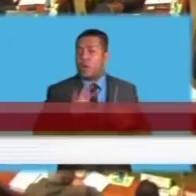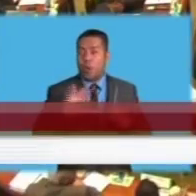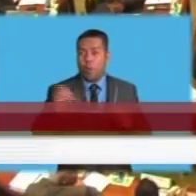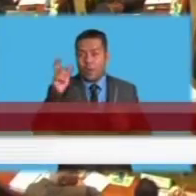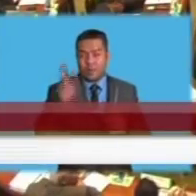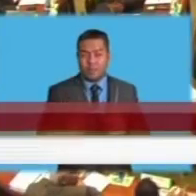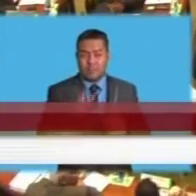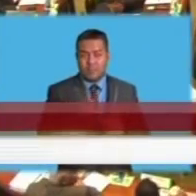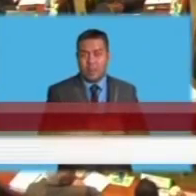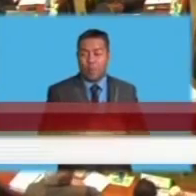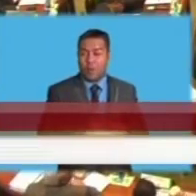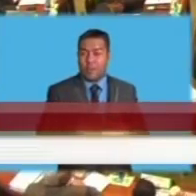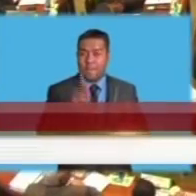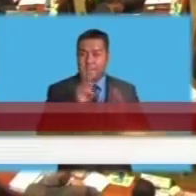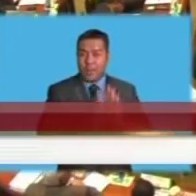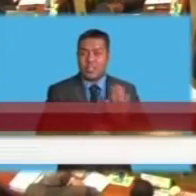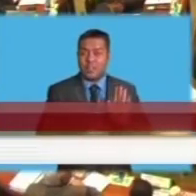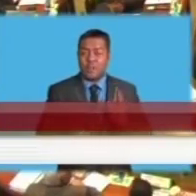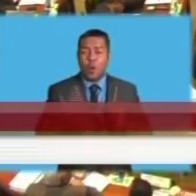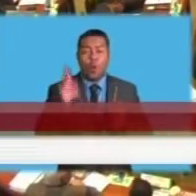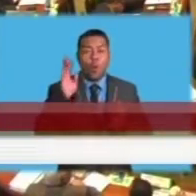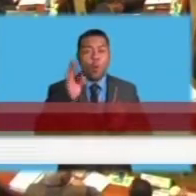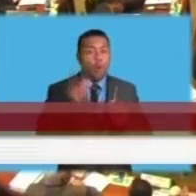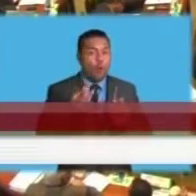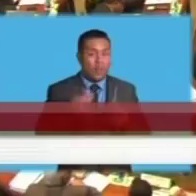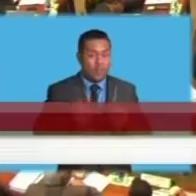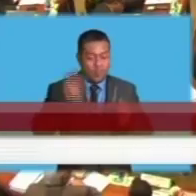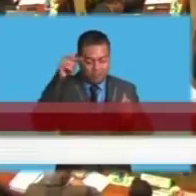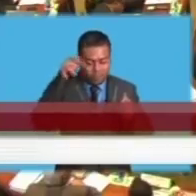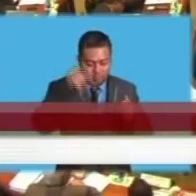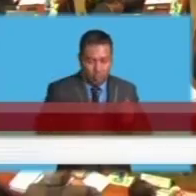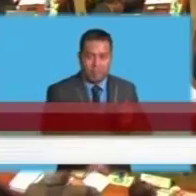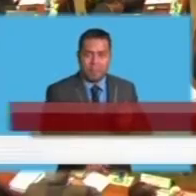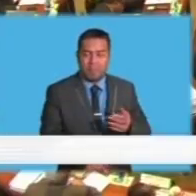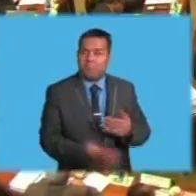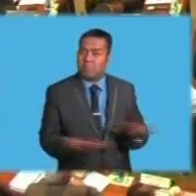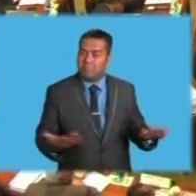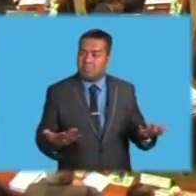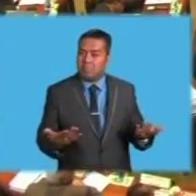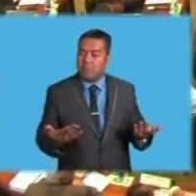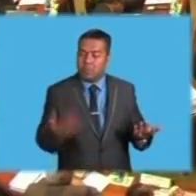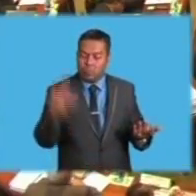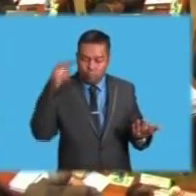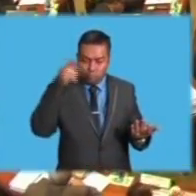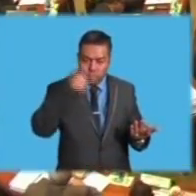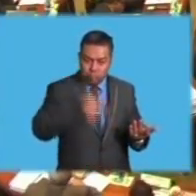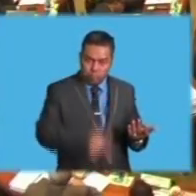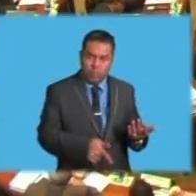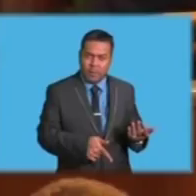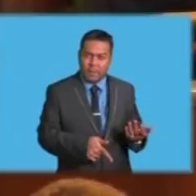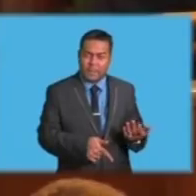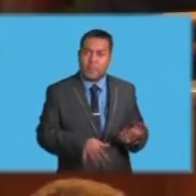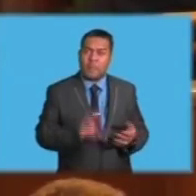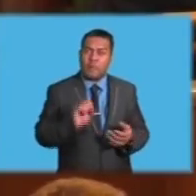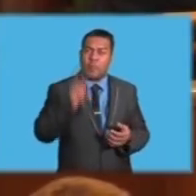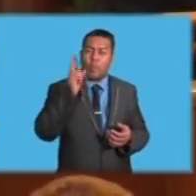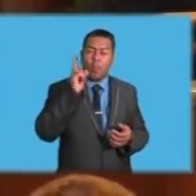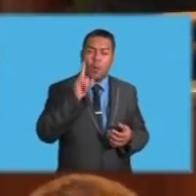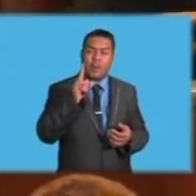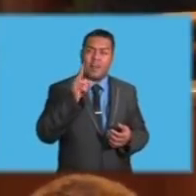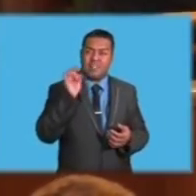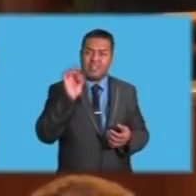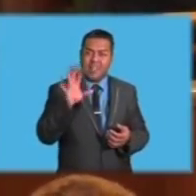one anticipated that the price of oil would drop so significantly as we saw some years ago, from about